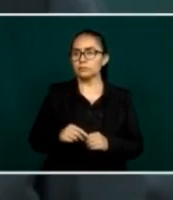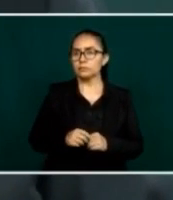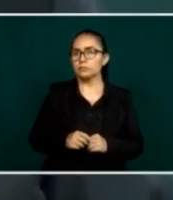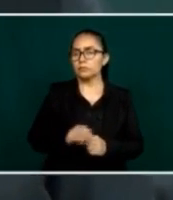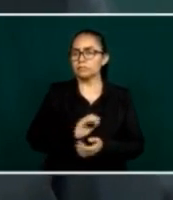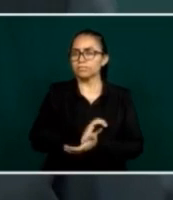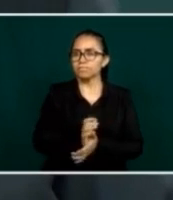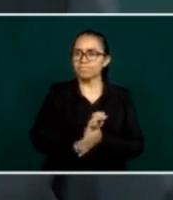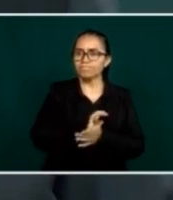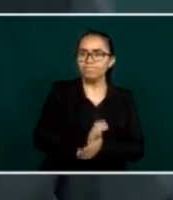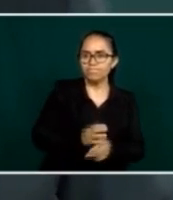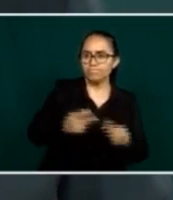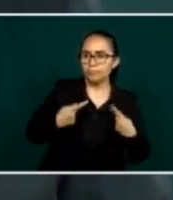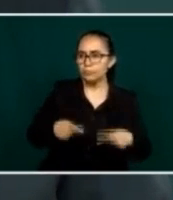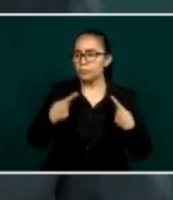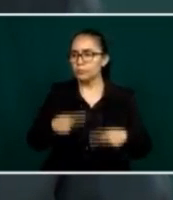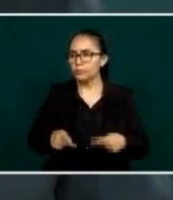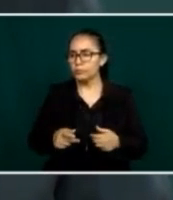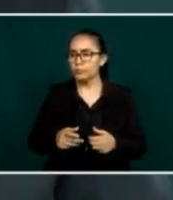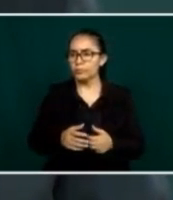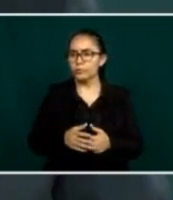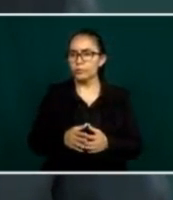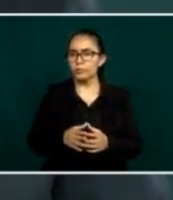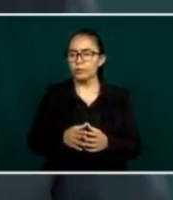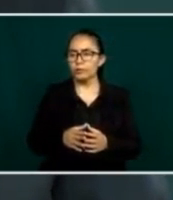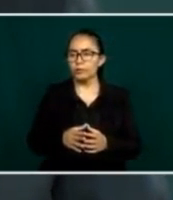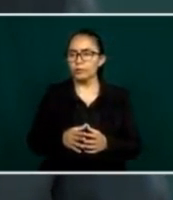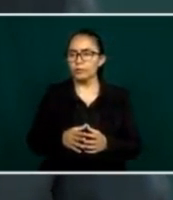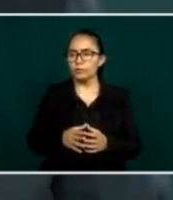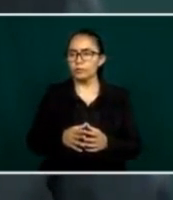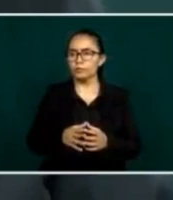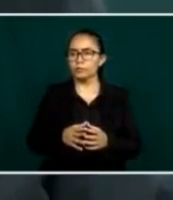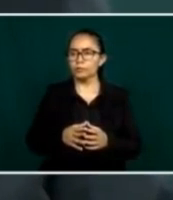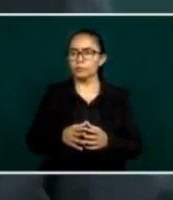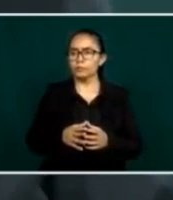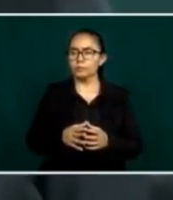when it comes to abuse towards the people.